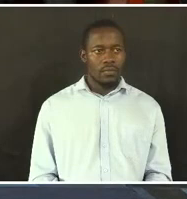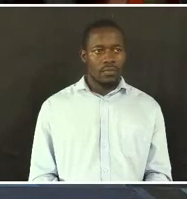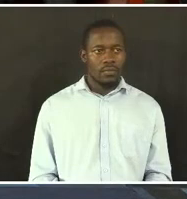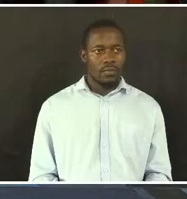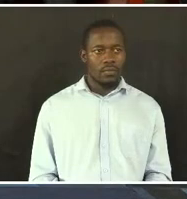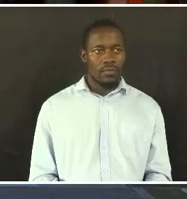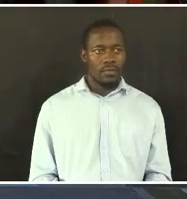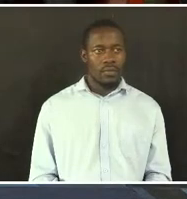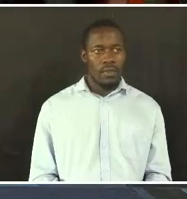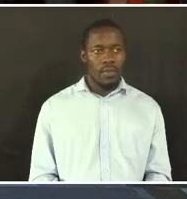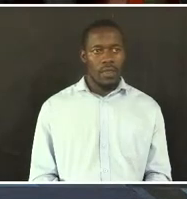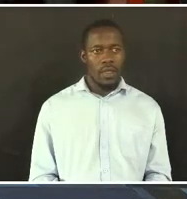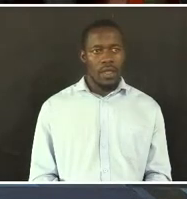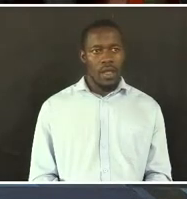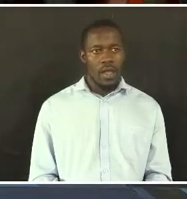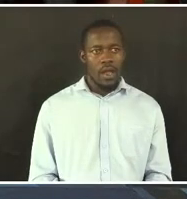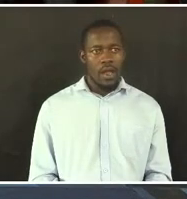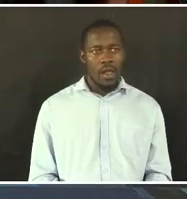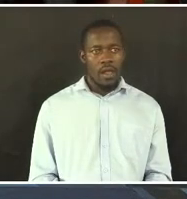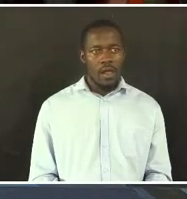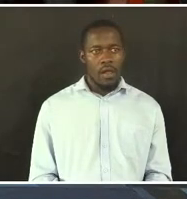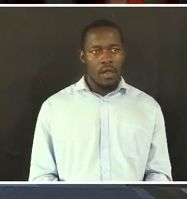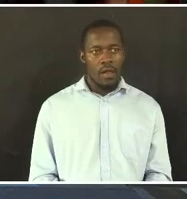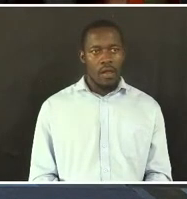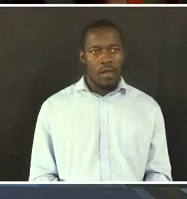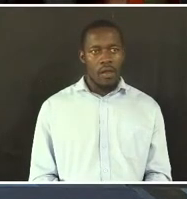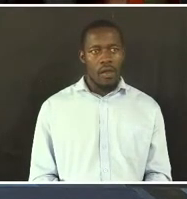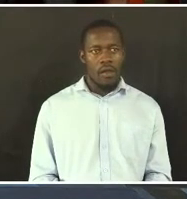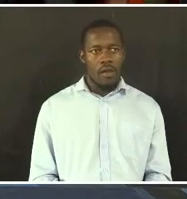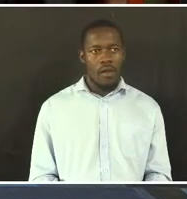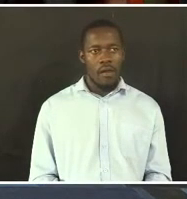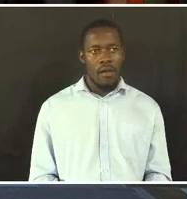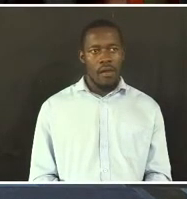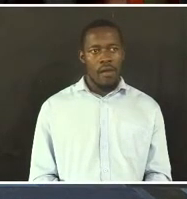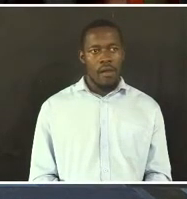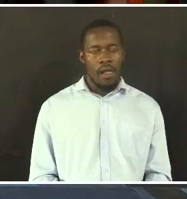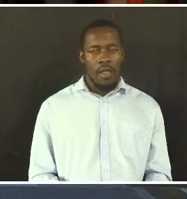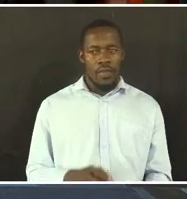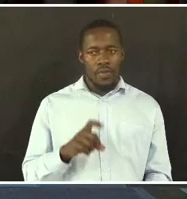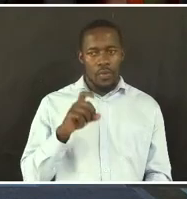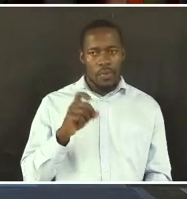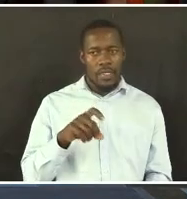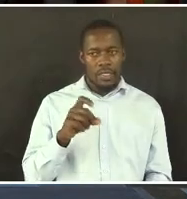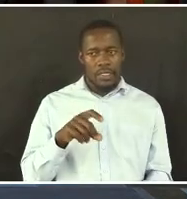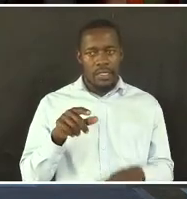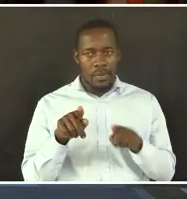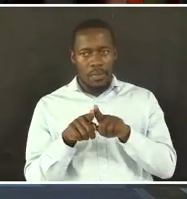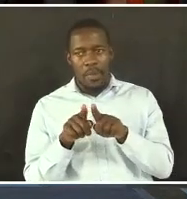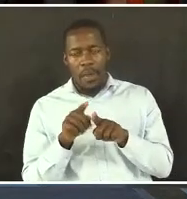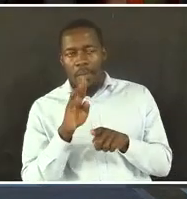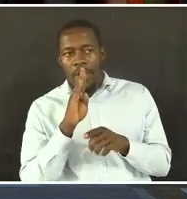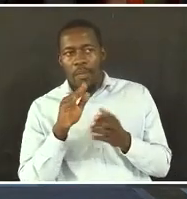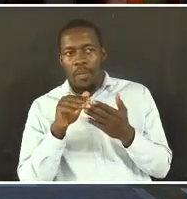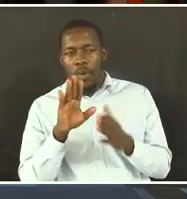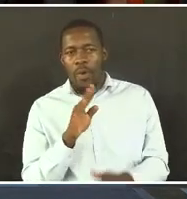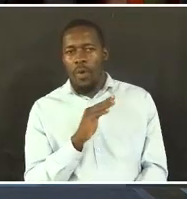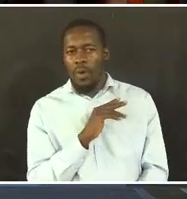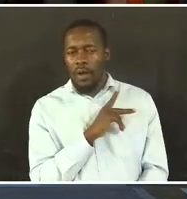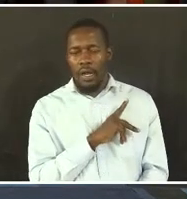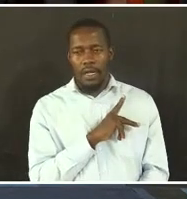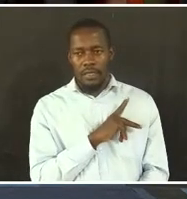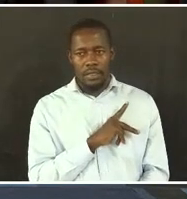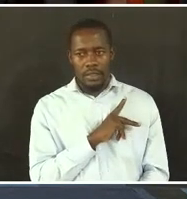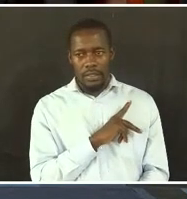them. Now instead of being compassionate and very kind to them, you're speaking so badly about them,